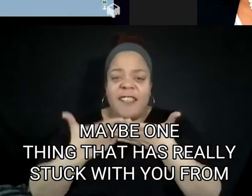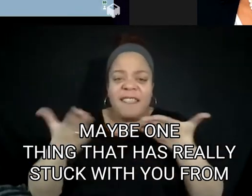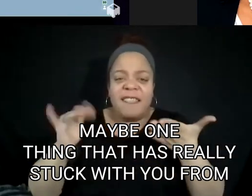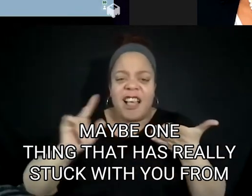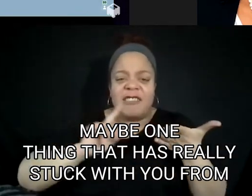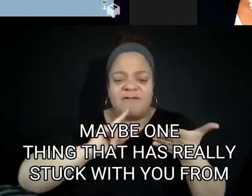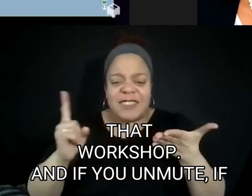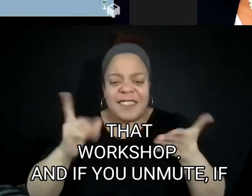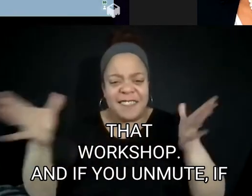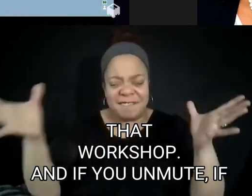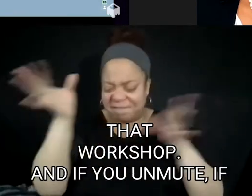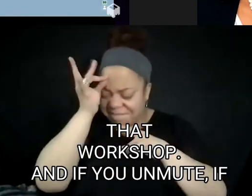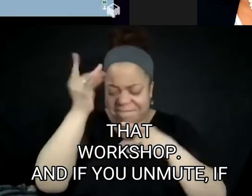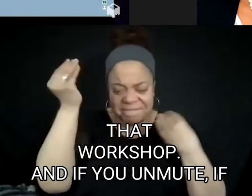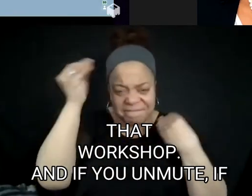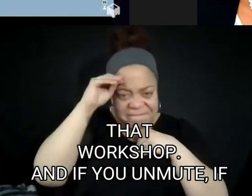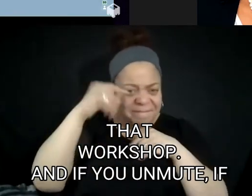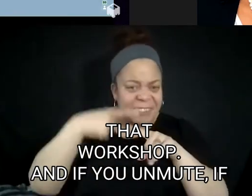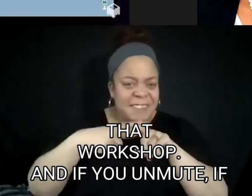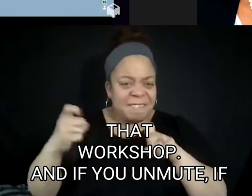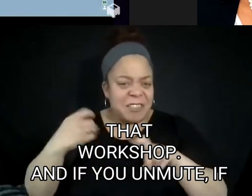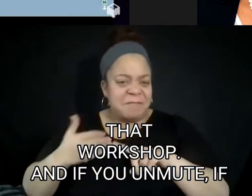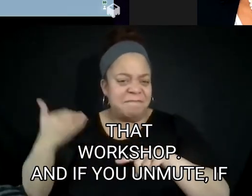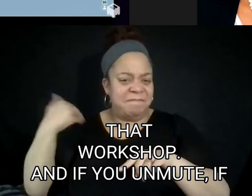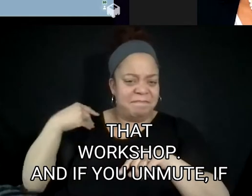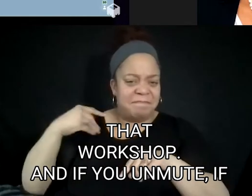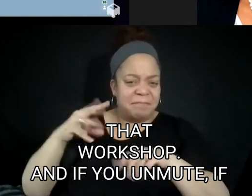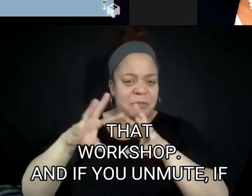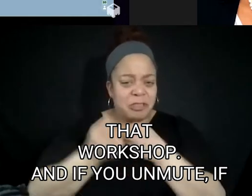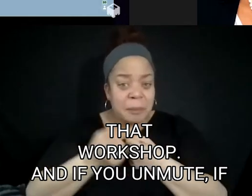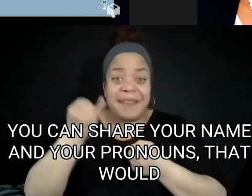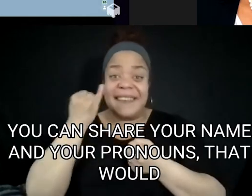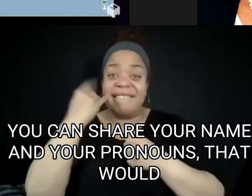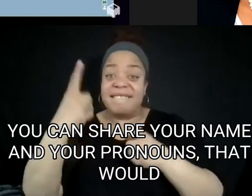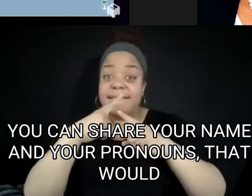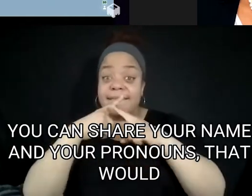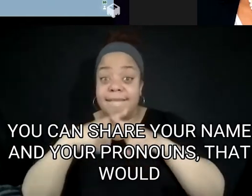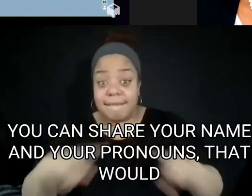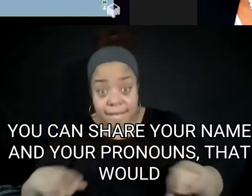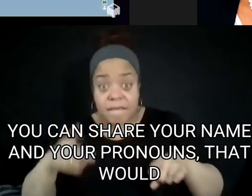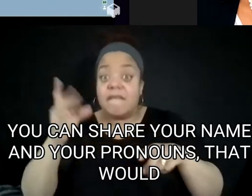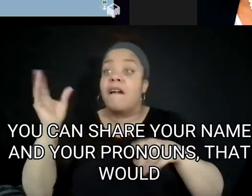pronouns, that'd be wonderful. Can I get a couple volunteers?